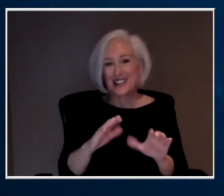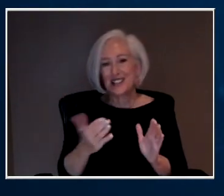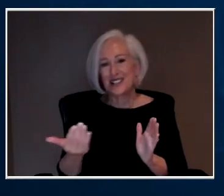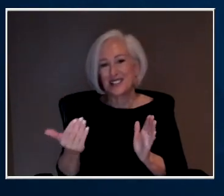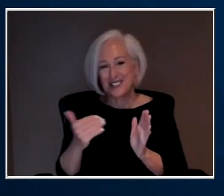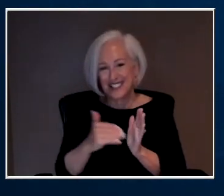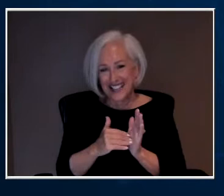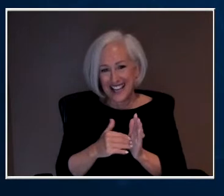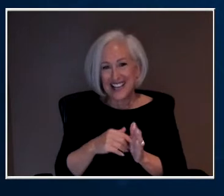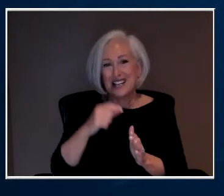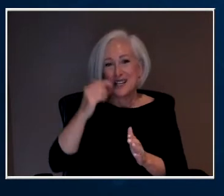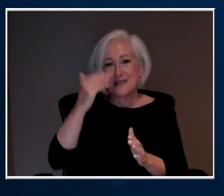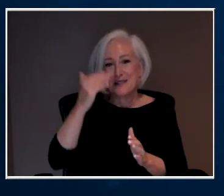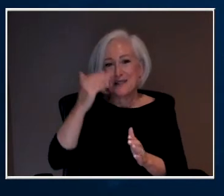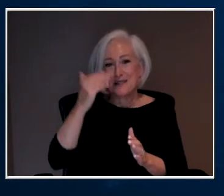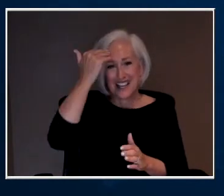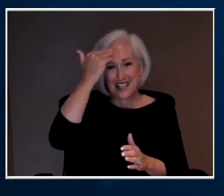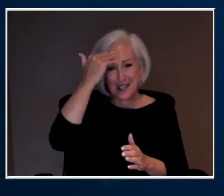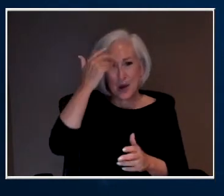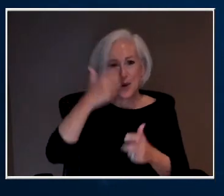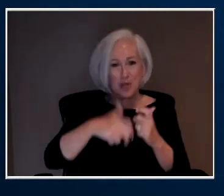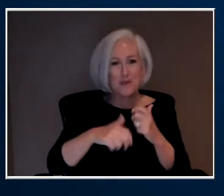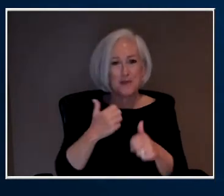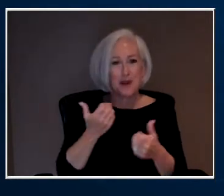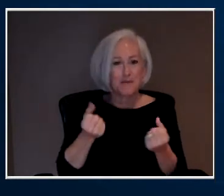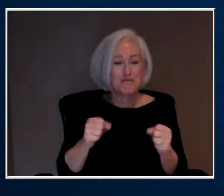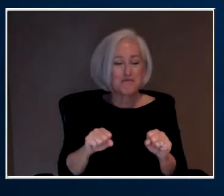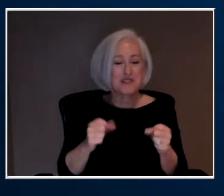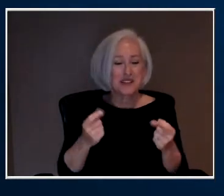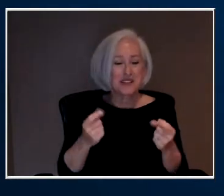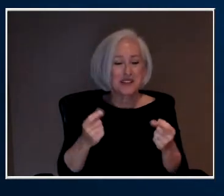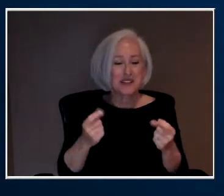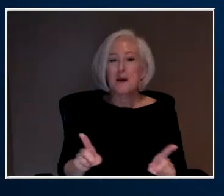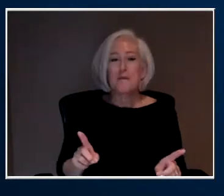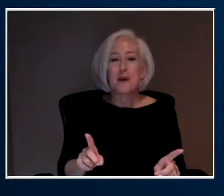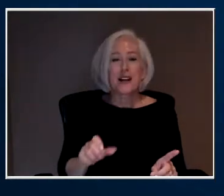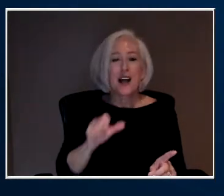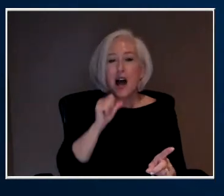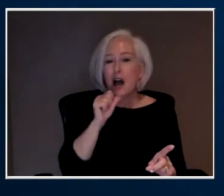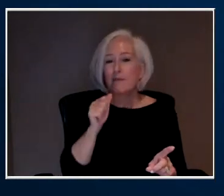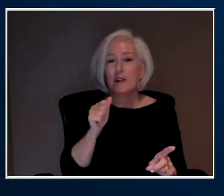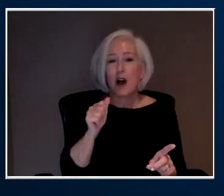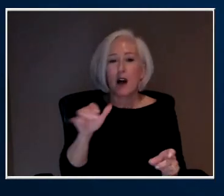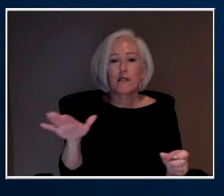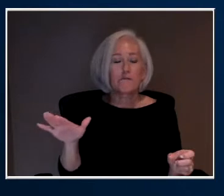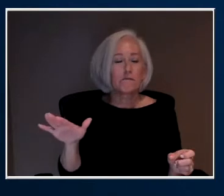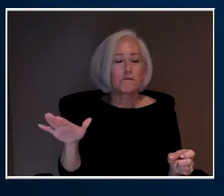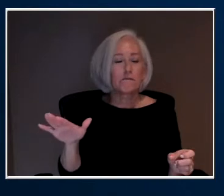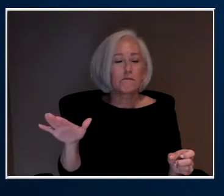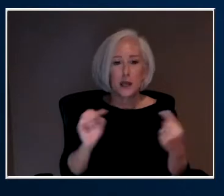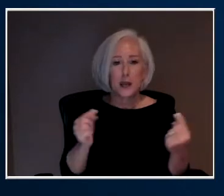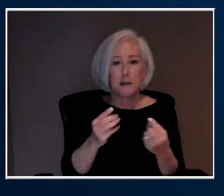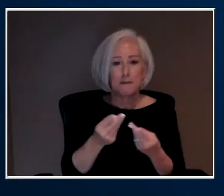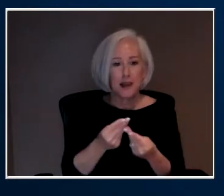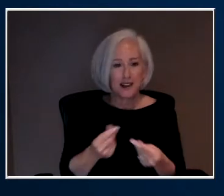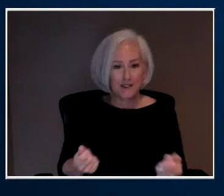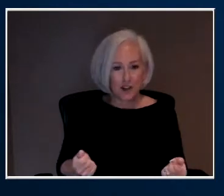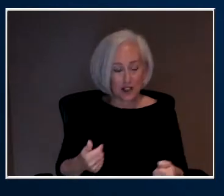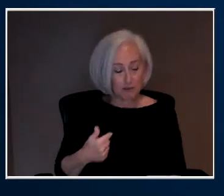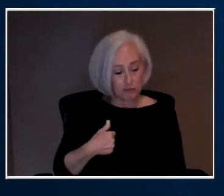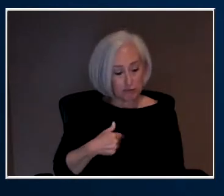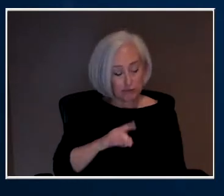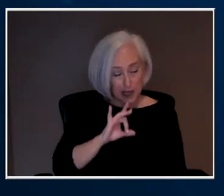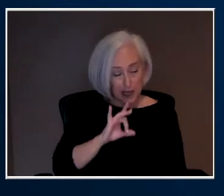they know the concept. But yeah, I'm not totally pain-free, but and I am 81,